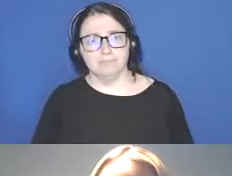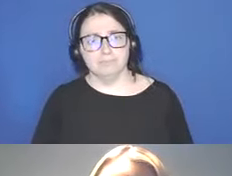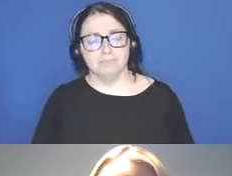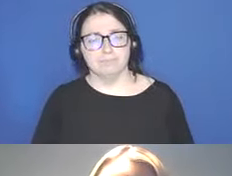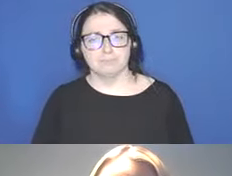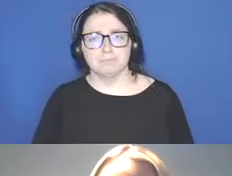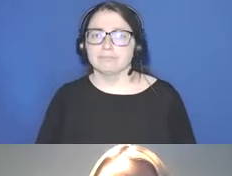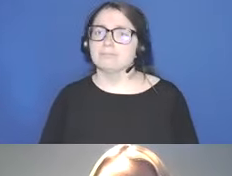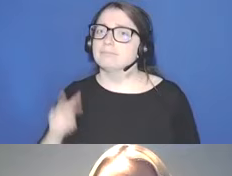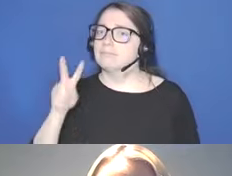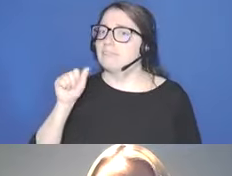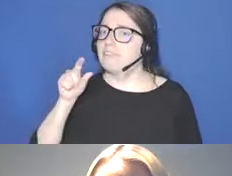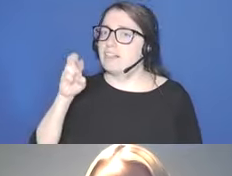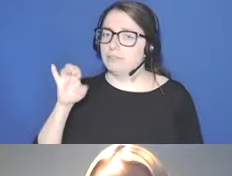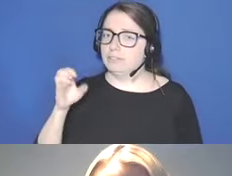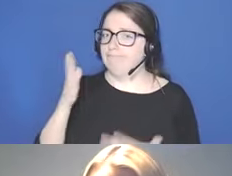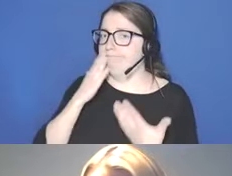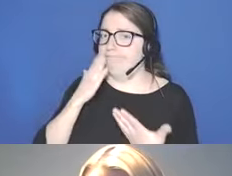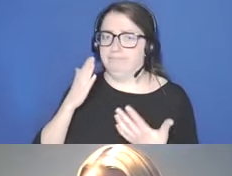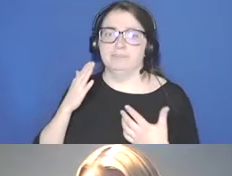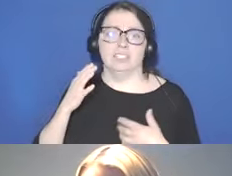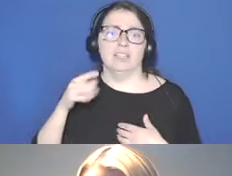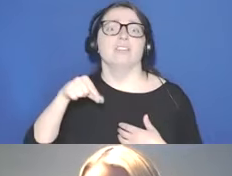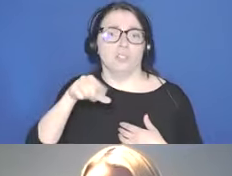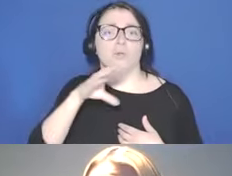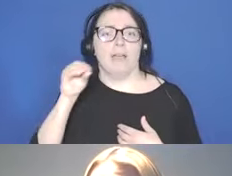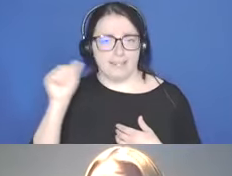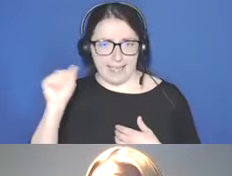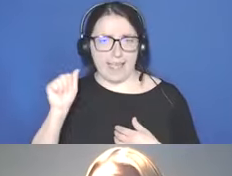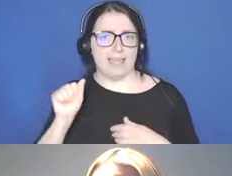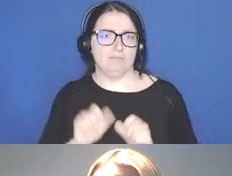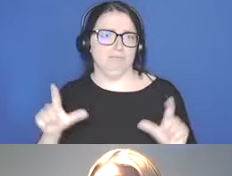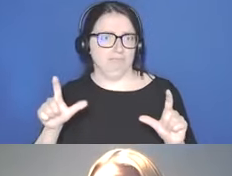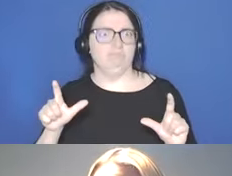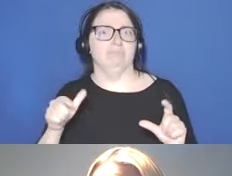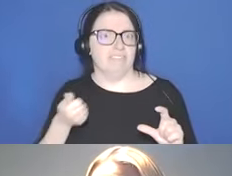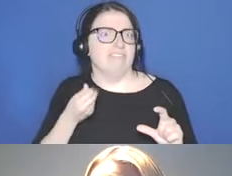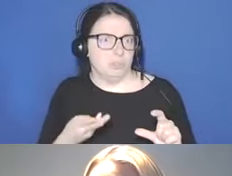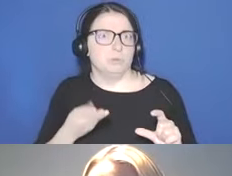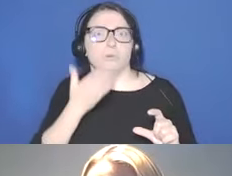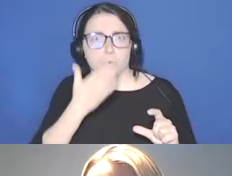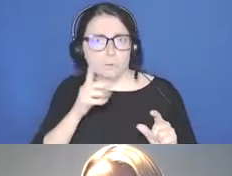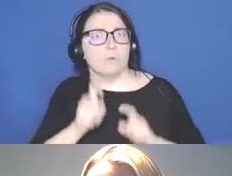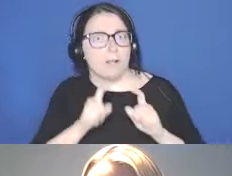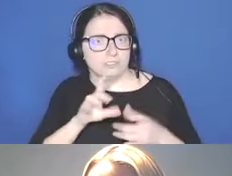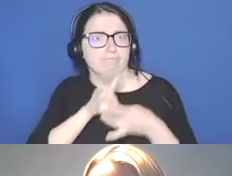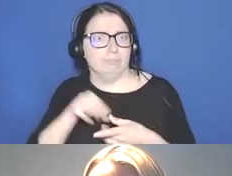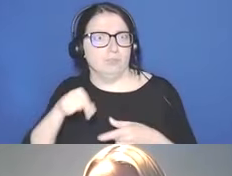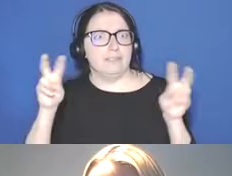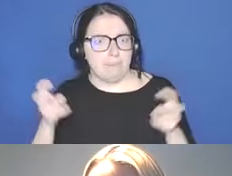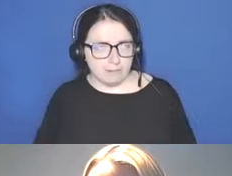Thank you. I'm checking our Q&A too, and we have a few relevant questions to this topic. So if a